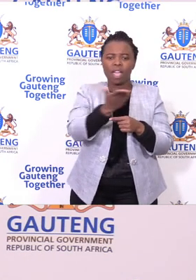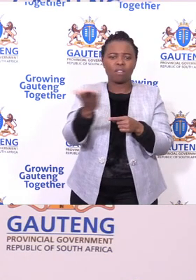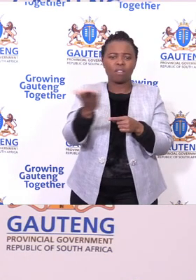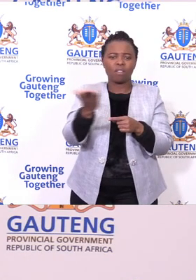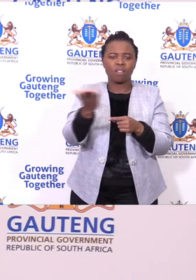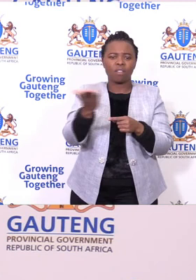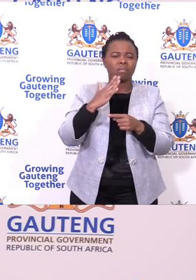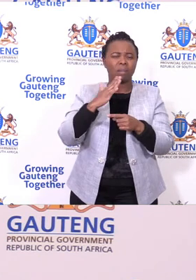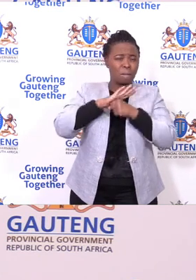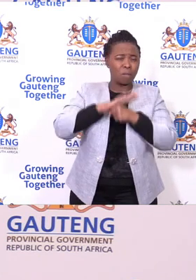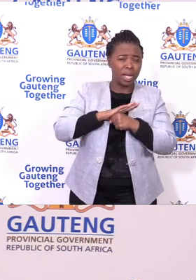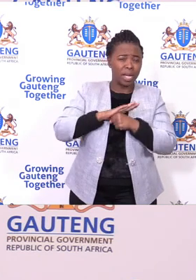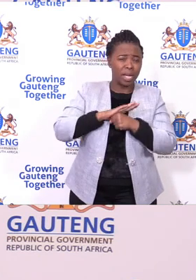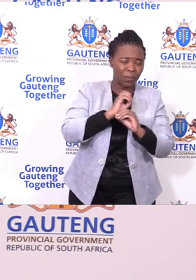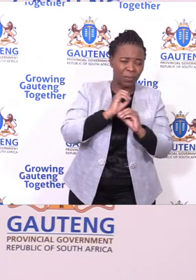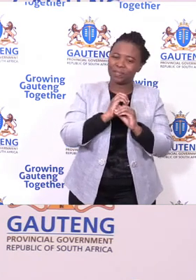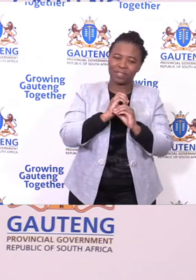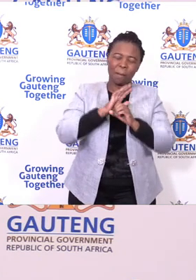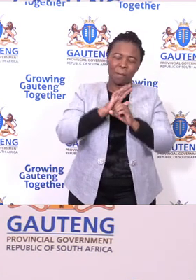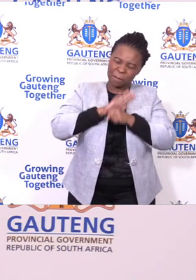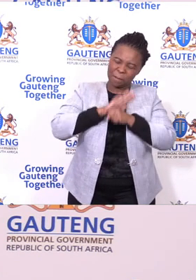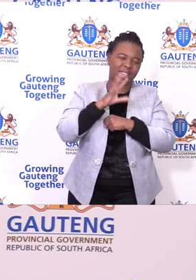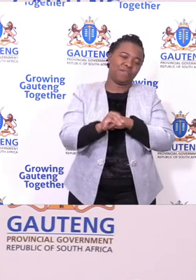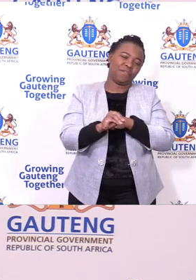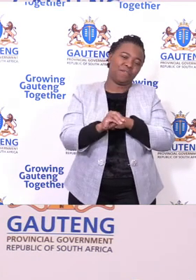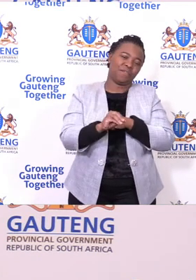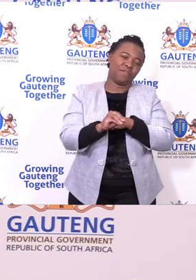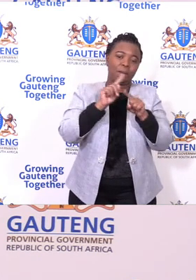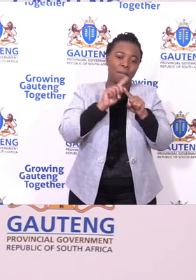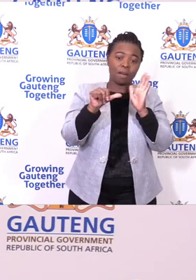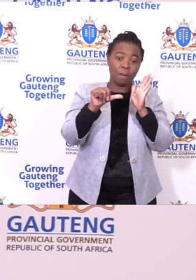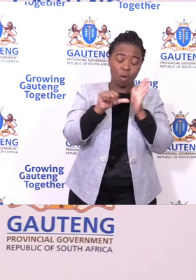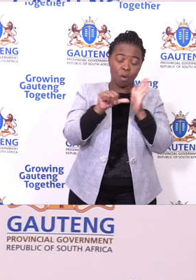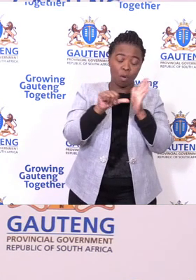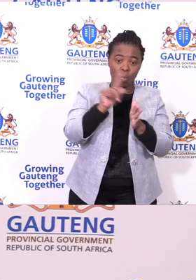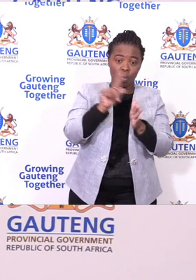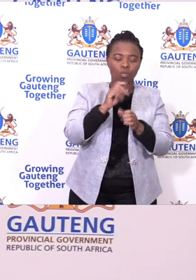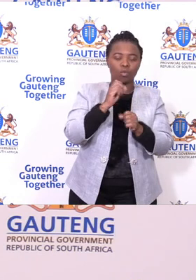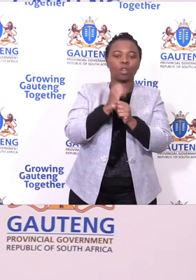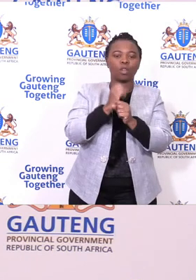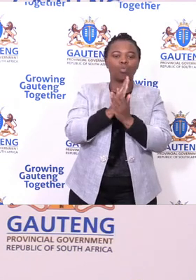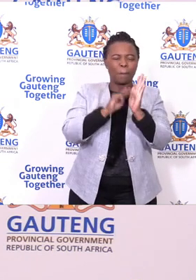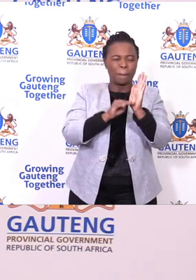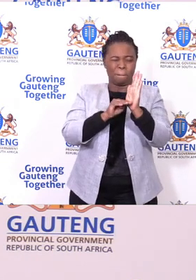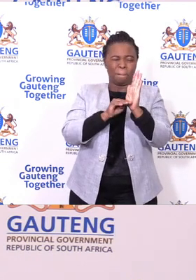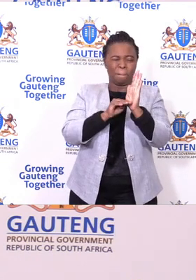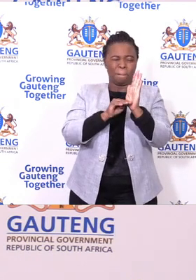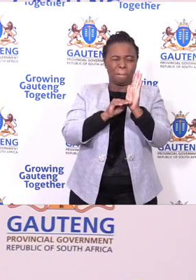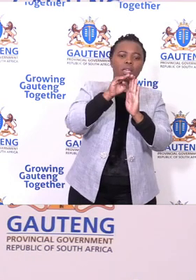feeling the pressure. We are feeling the pressure, but it's an important aspect of us dealing with the peak and with an important